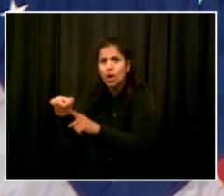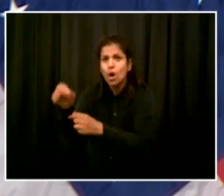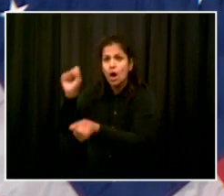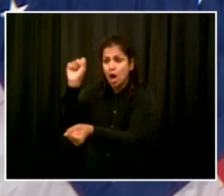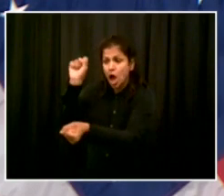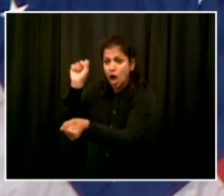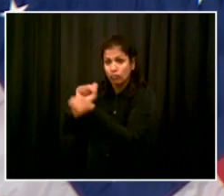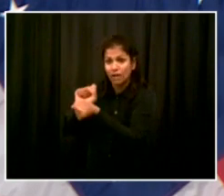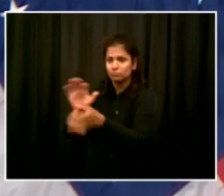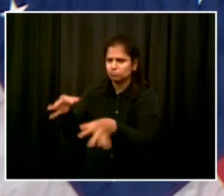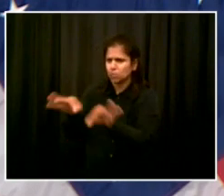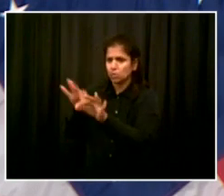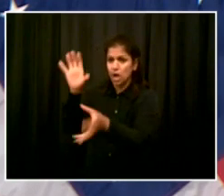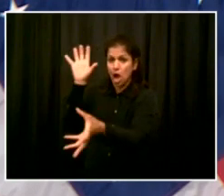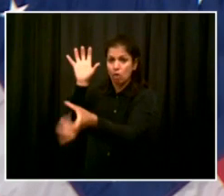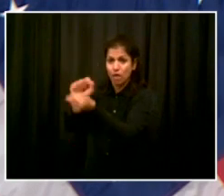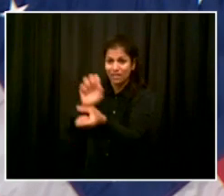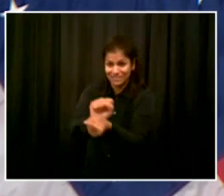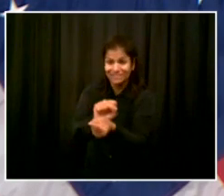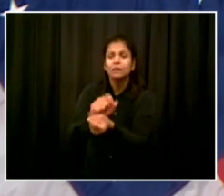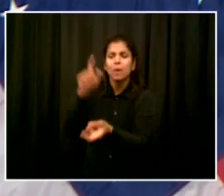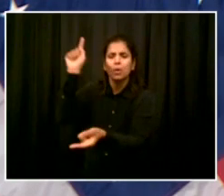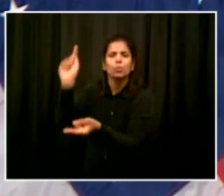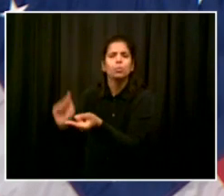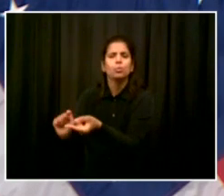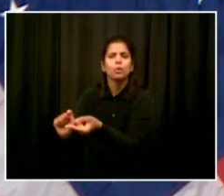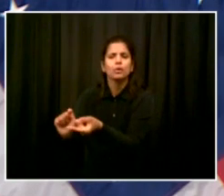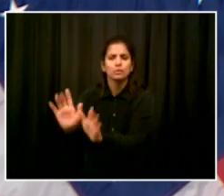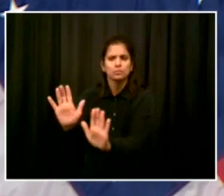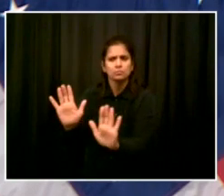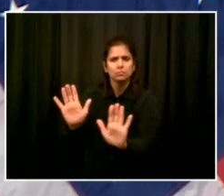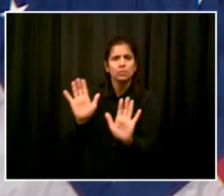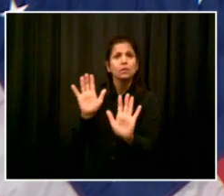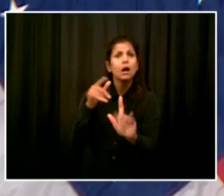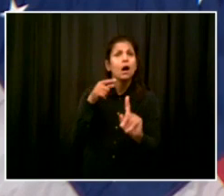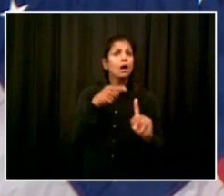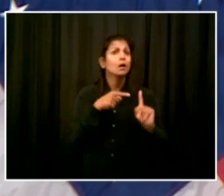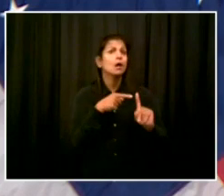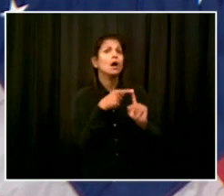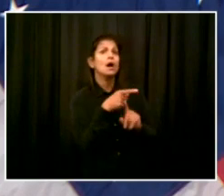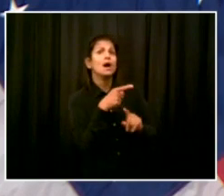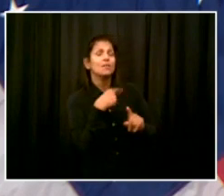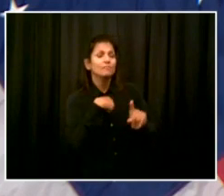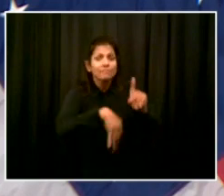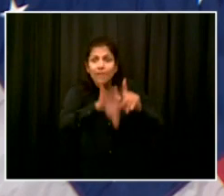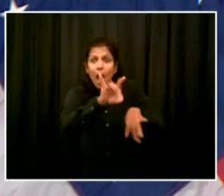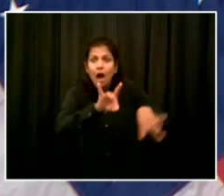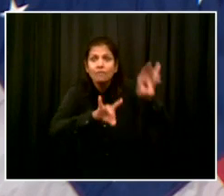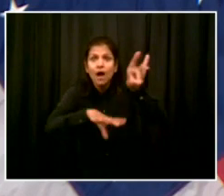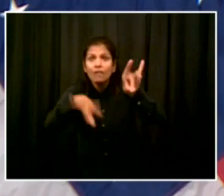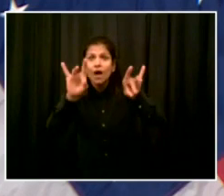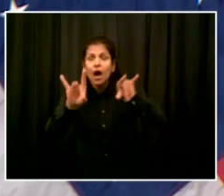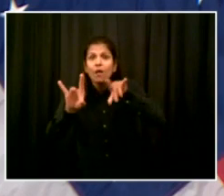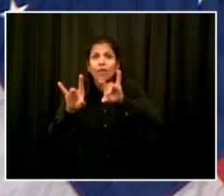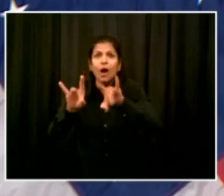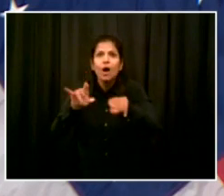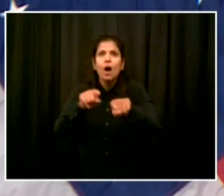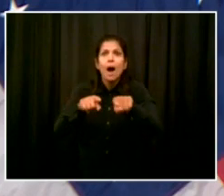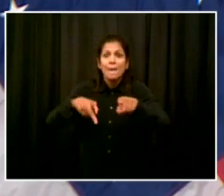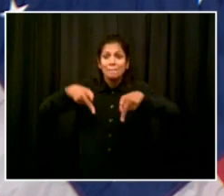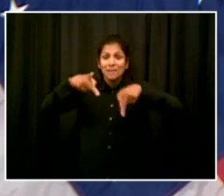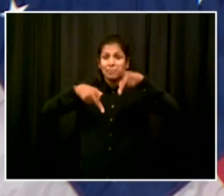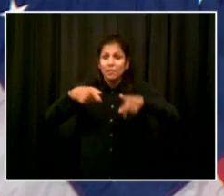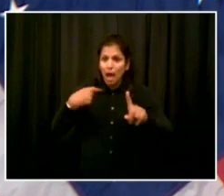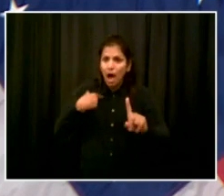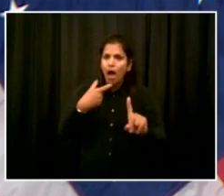done a number of takedowns. When those courts are opened up, we have a line of cases ready to get the most violent people